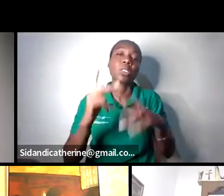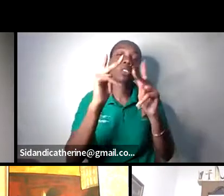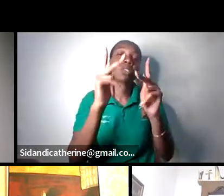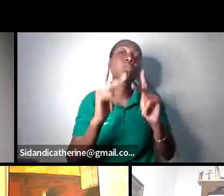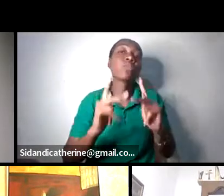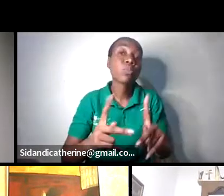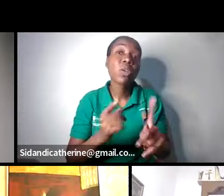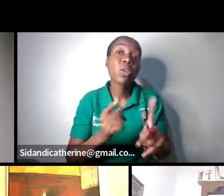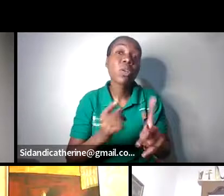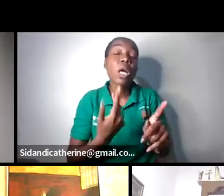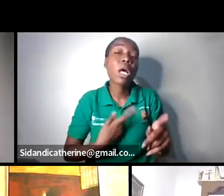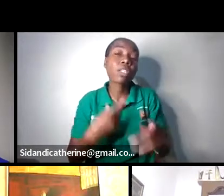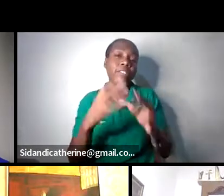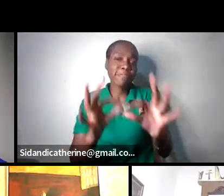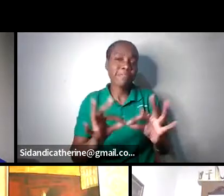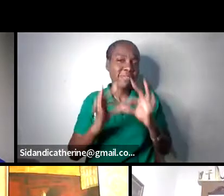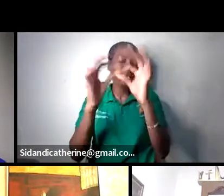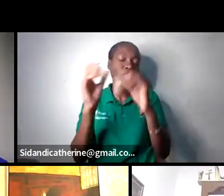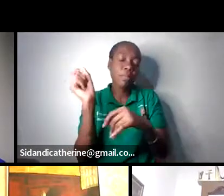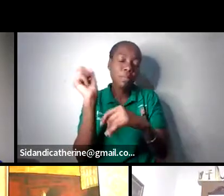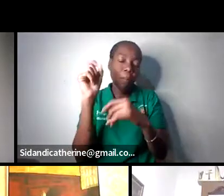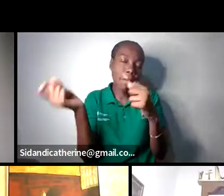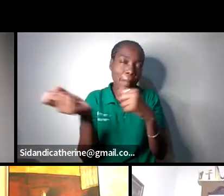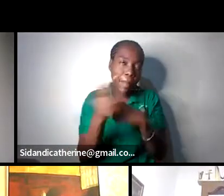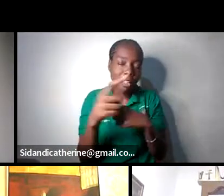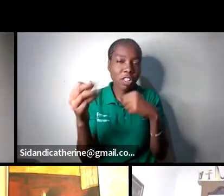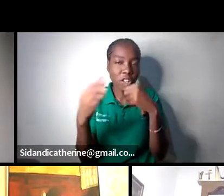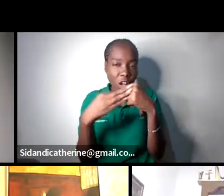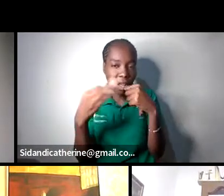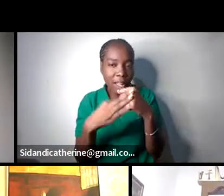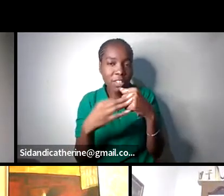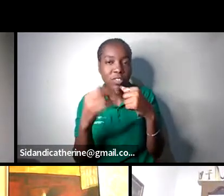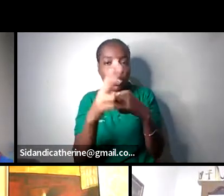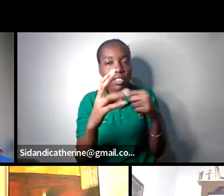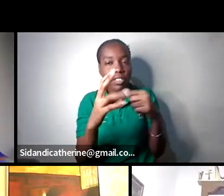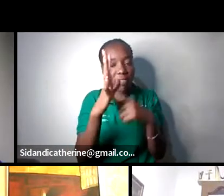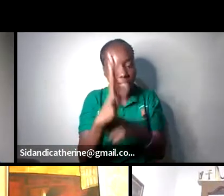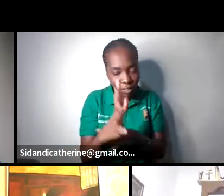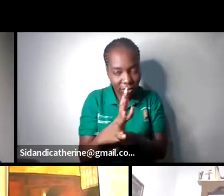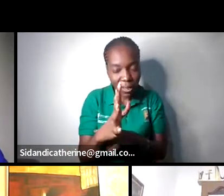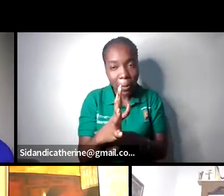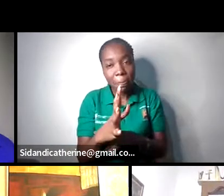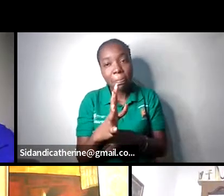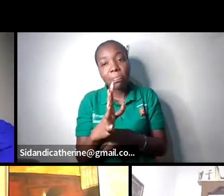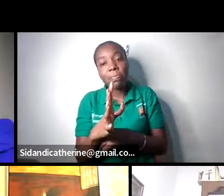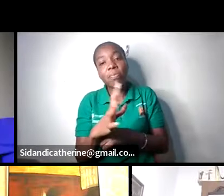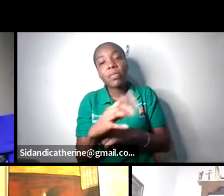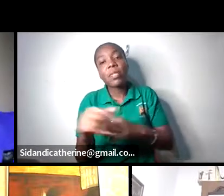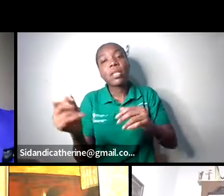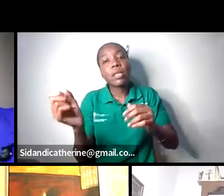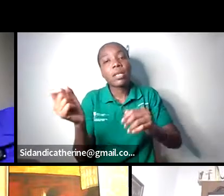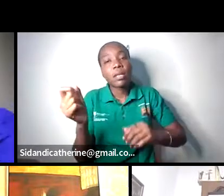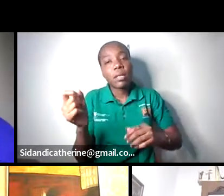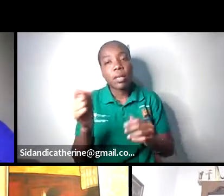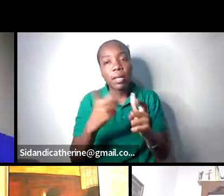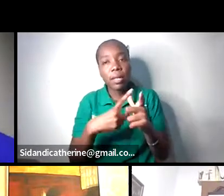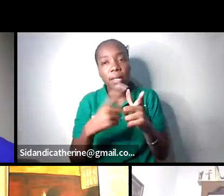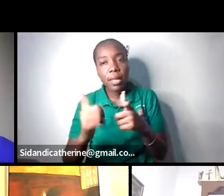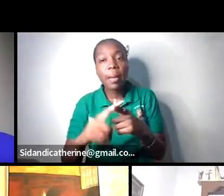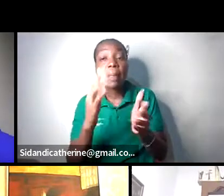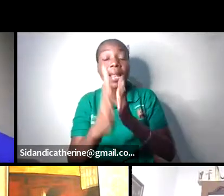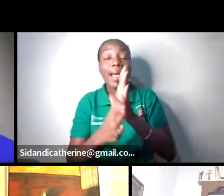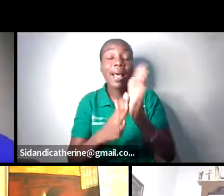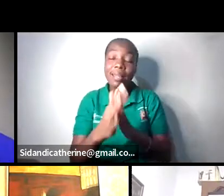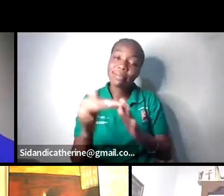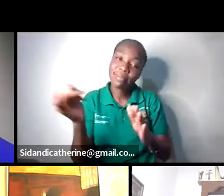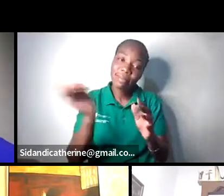been postponed to August 25th to September 1st. The plans and the schedule stays the same.